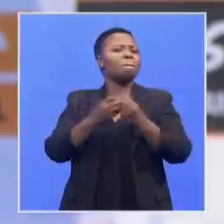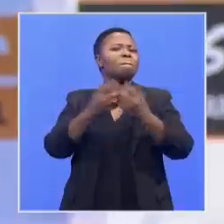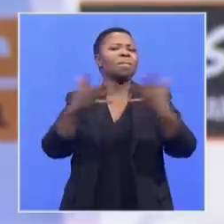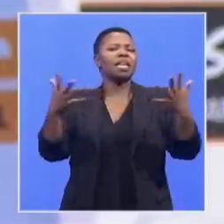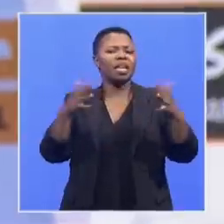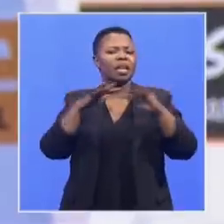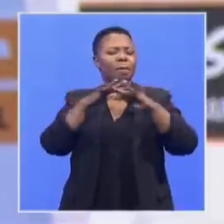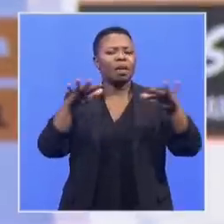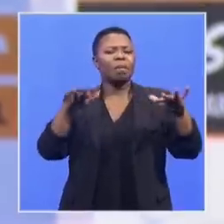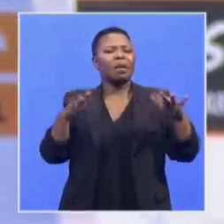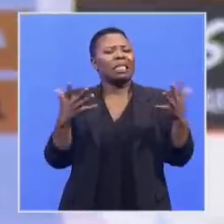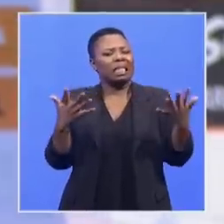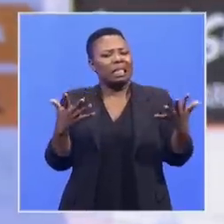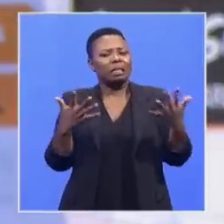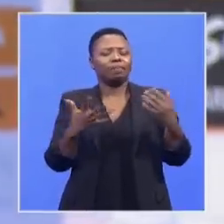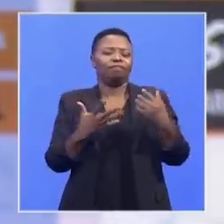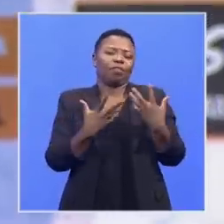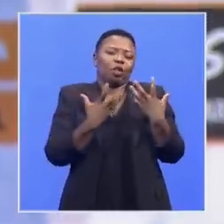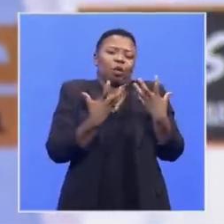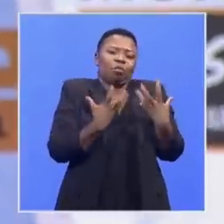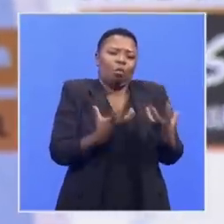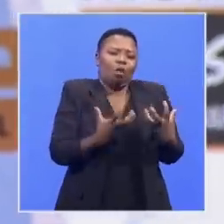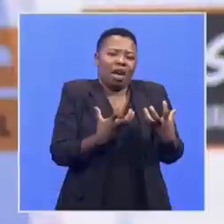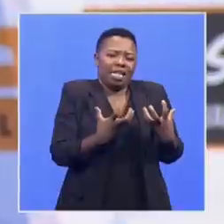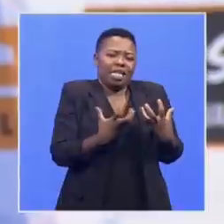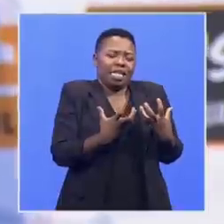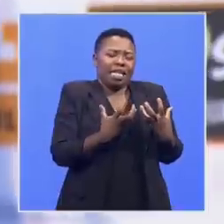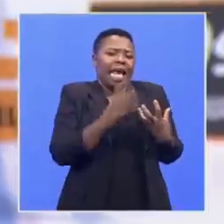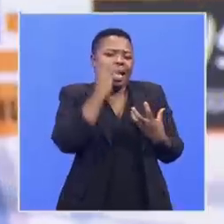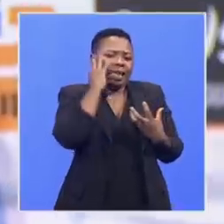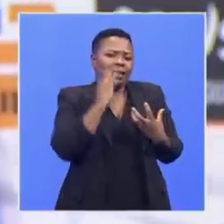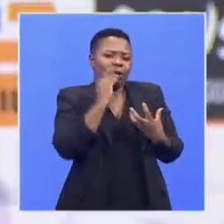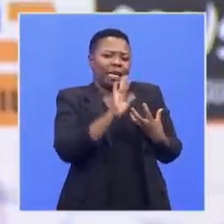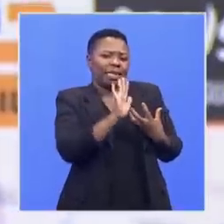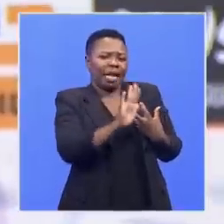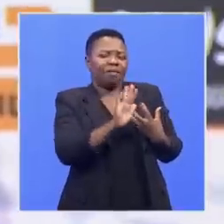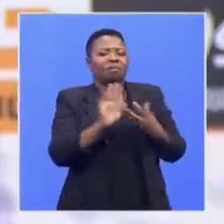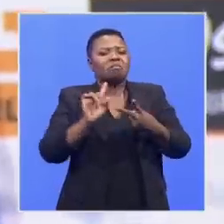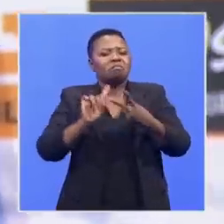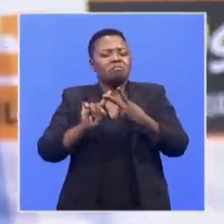tlhophega. Batho ba bantsi abana tiro.